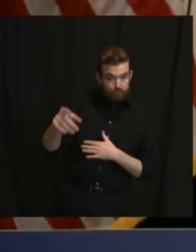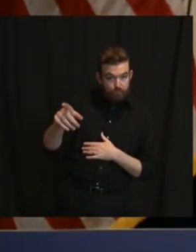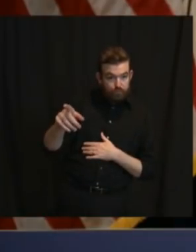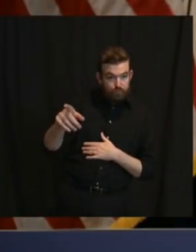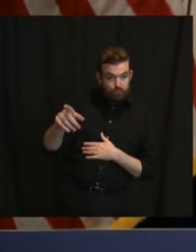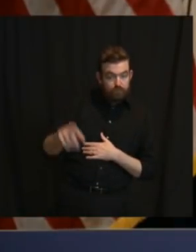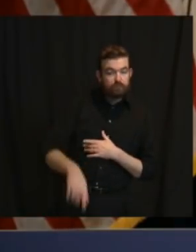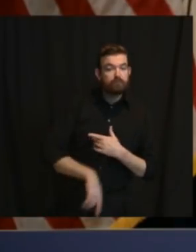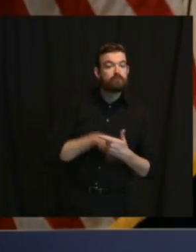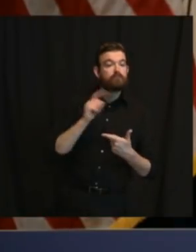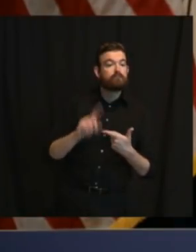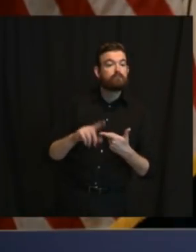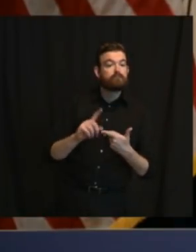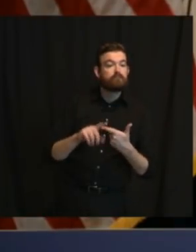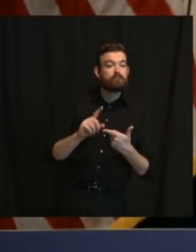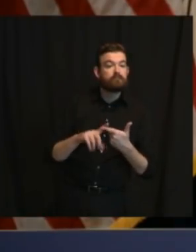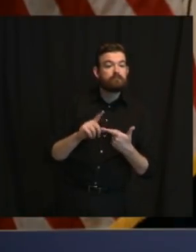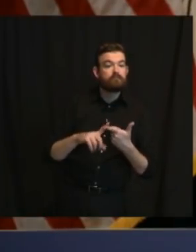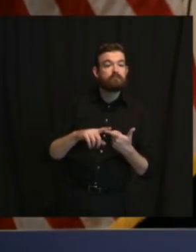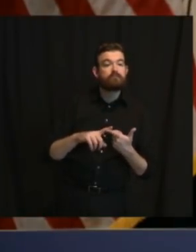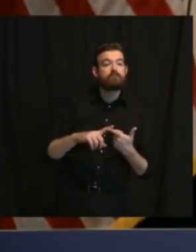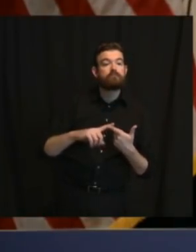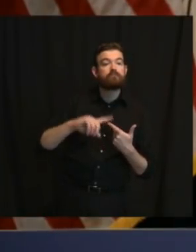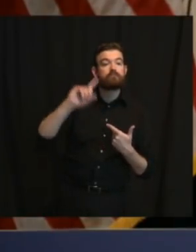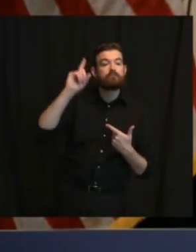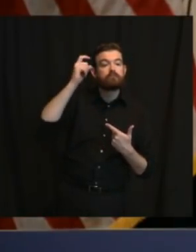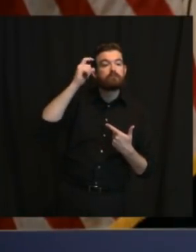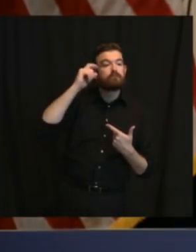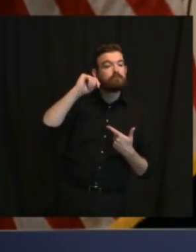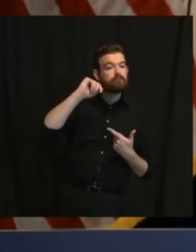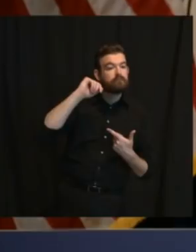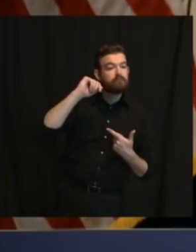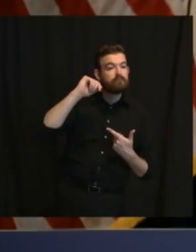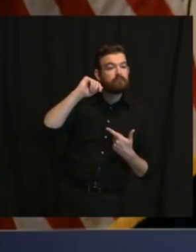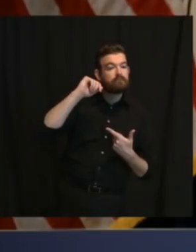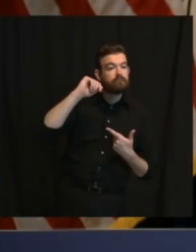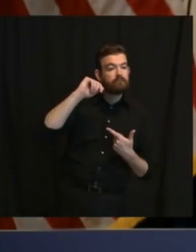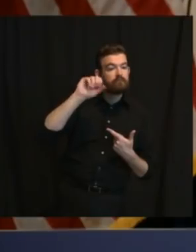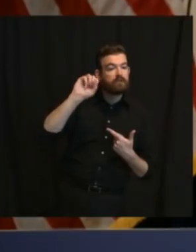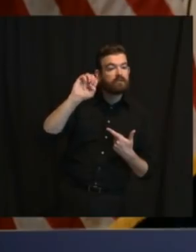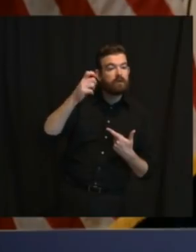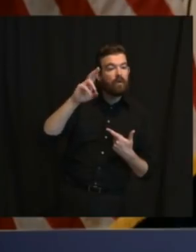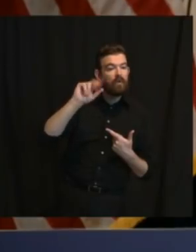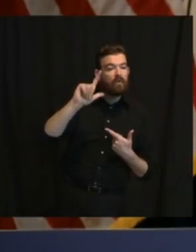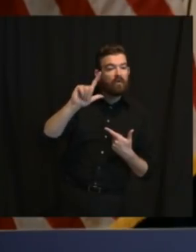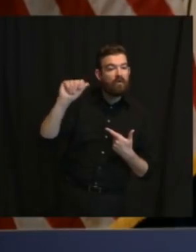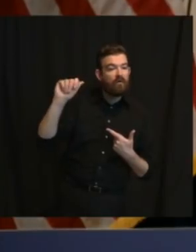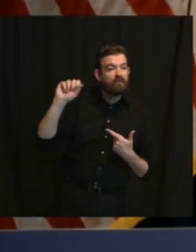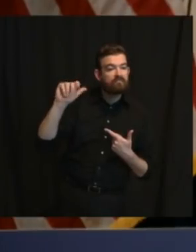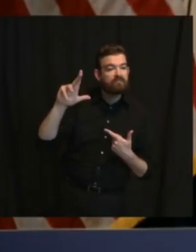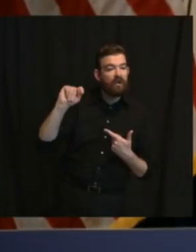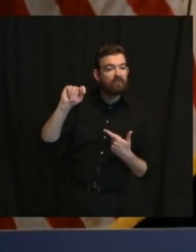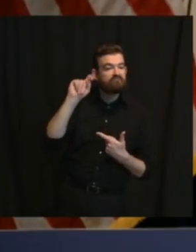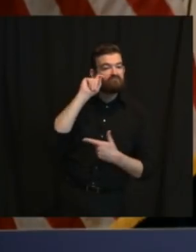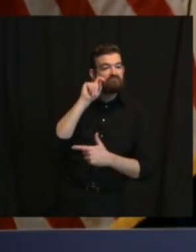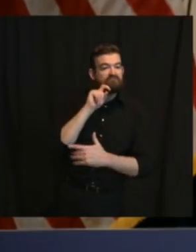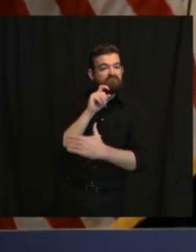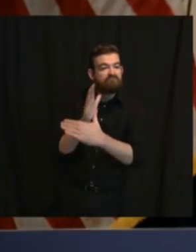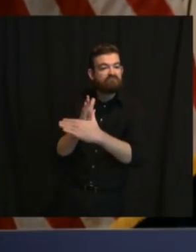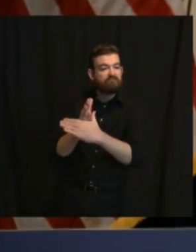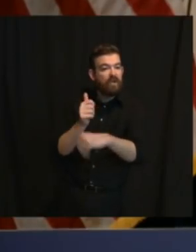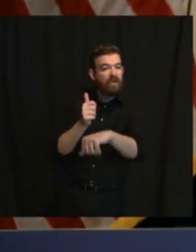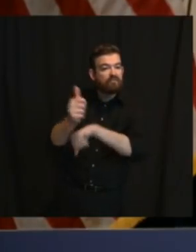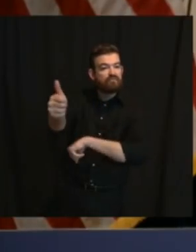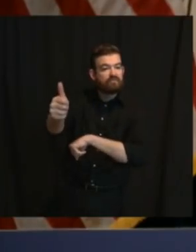sexual assault allegations leveled at the former Vice President by Tara Reade? And then lastly, are you concerned that those allegations